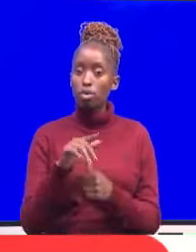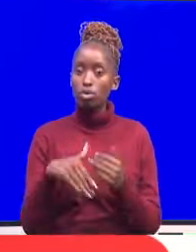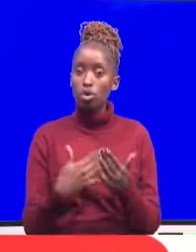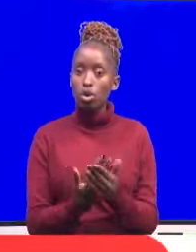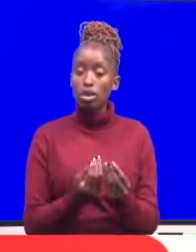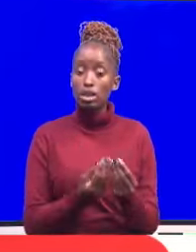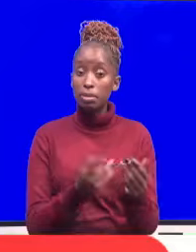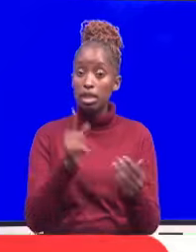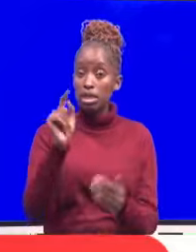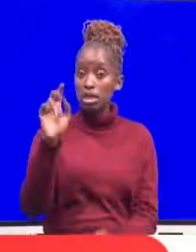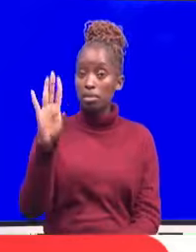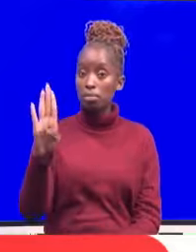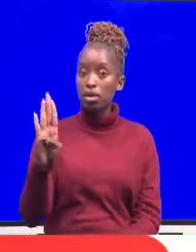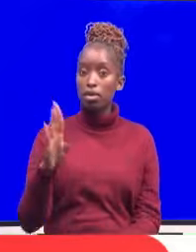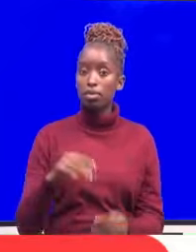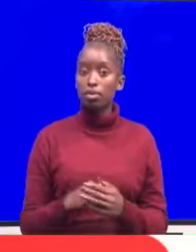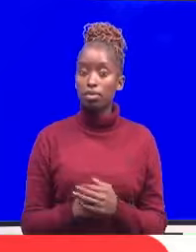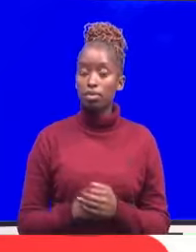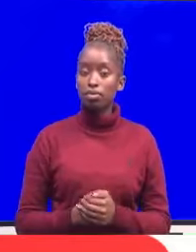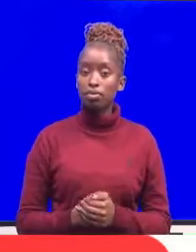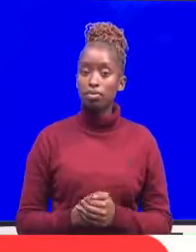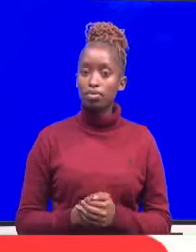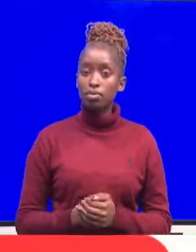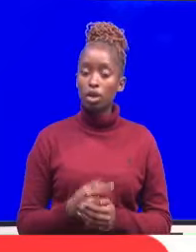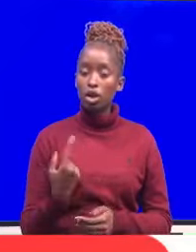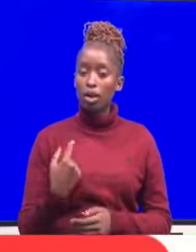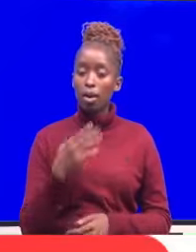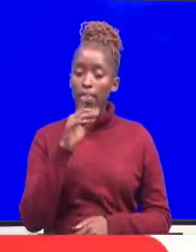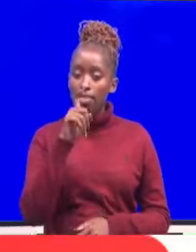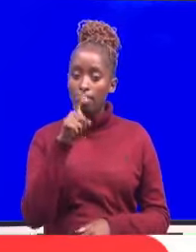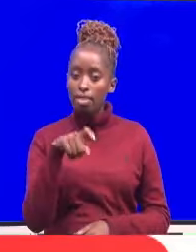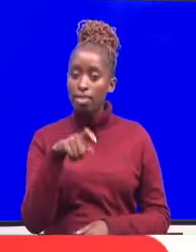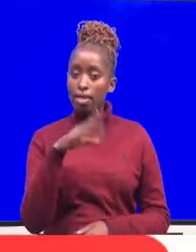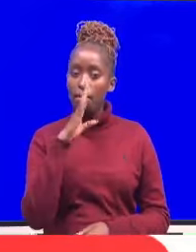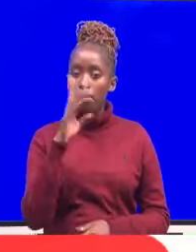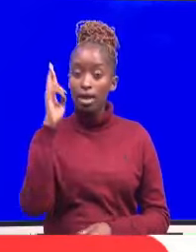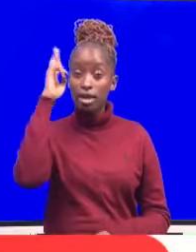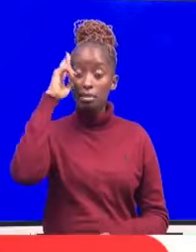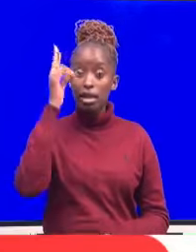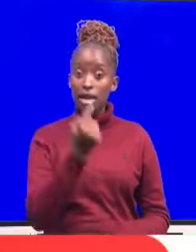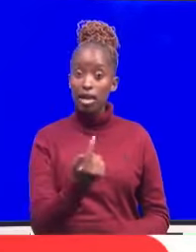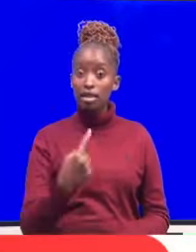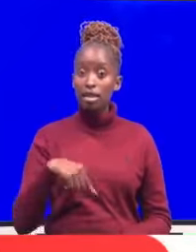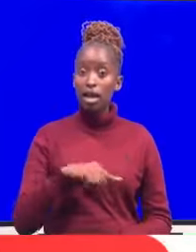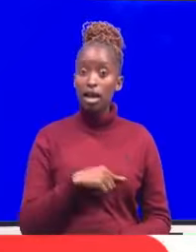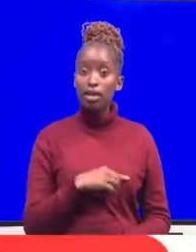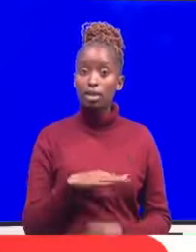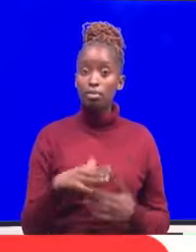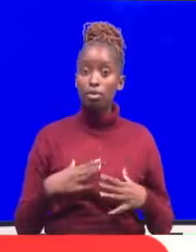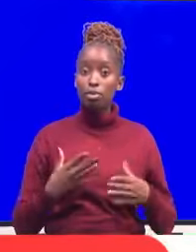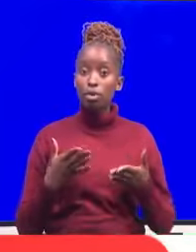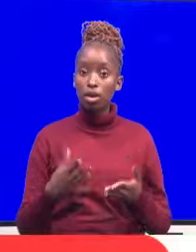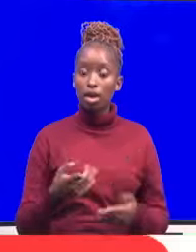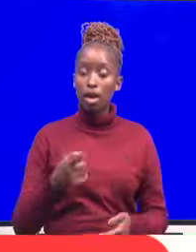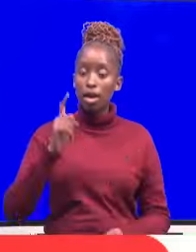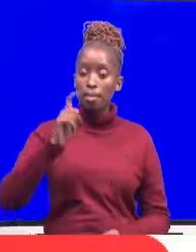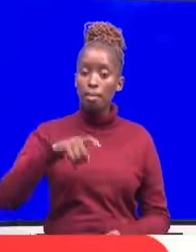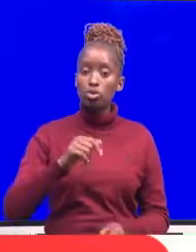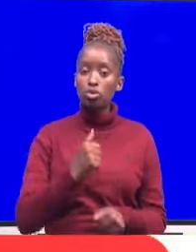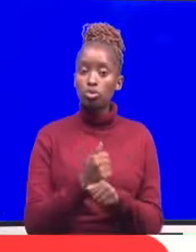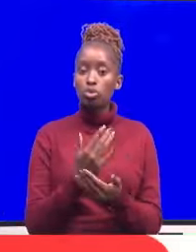should not just treat them as statistics. It should be a reminder to ourselves and to everyone here that we have to do